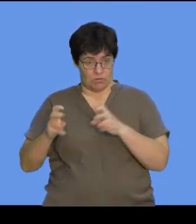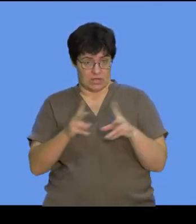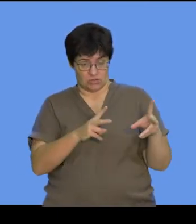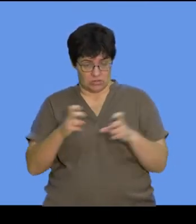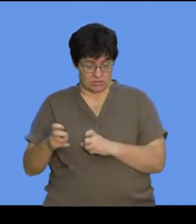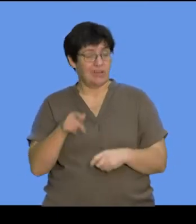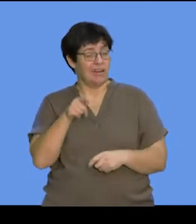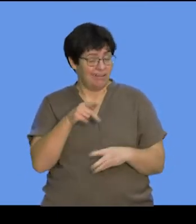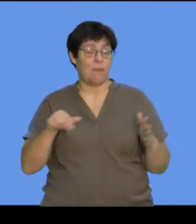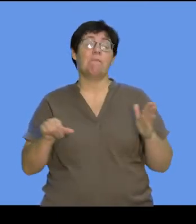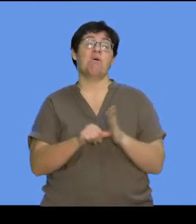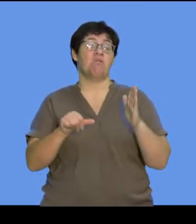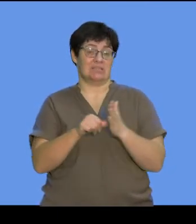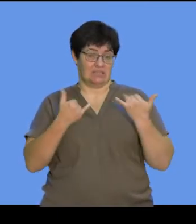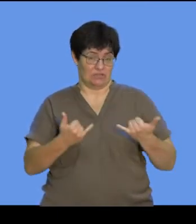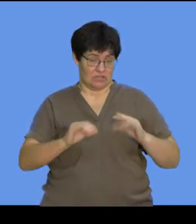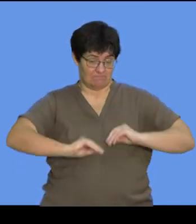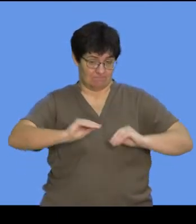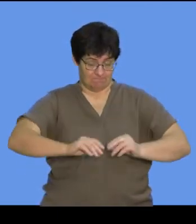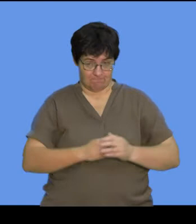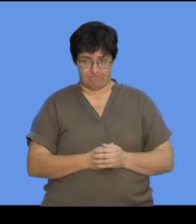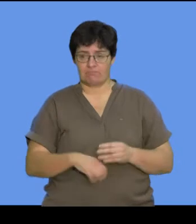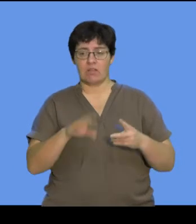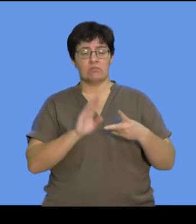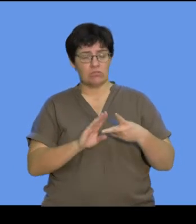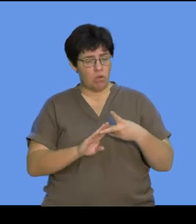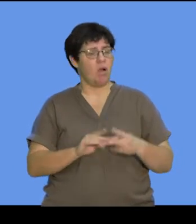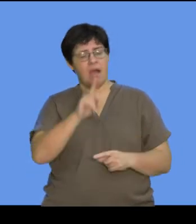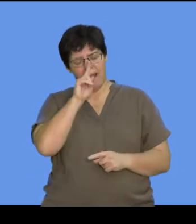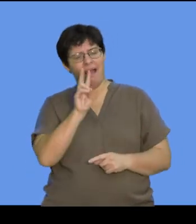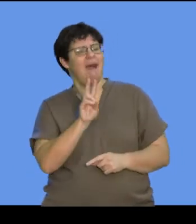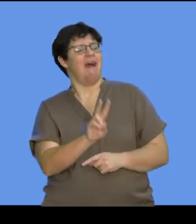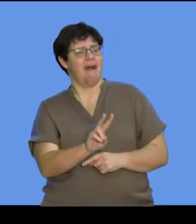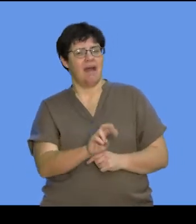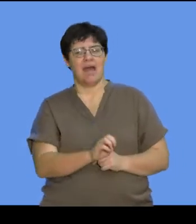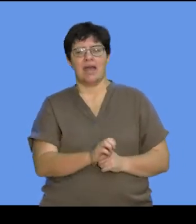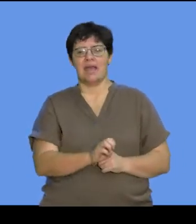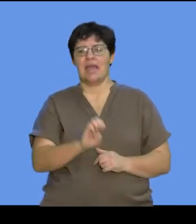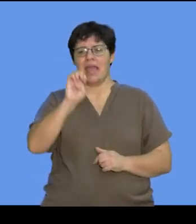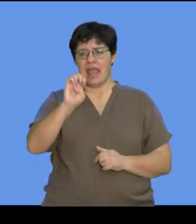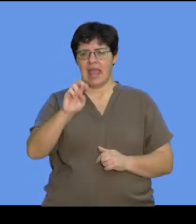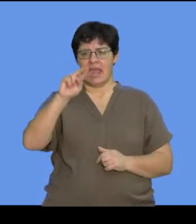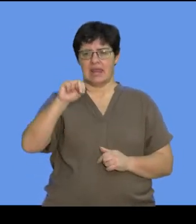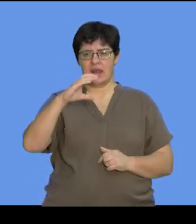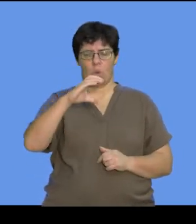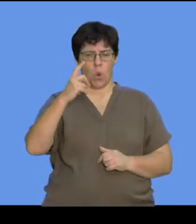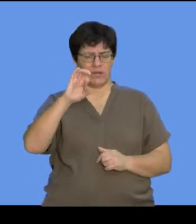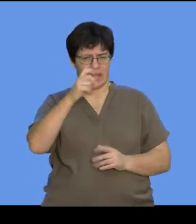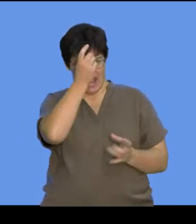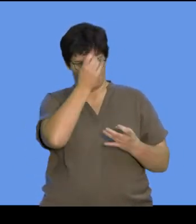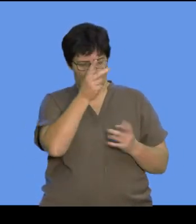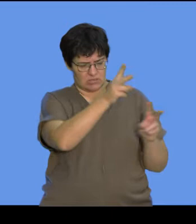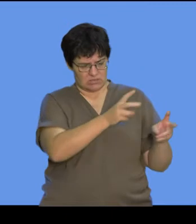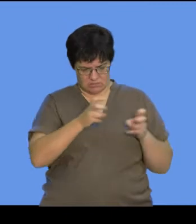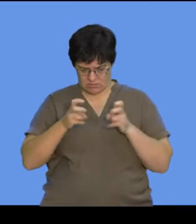is fundamental to our lesson today. We're also going to spend some time looking at encoding information. So what does that mean